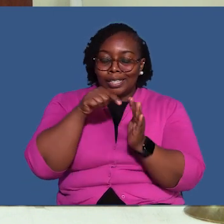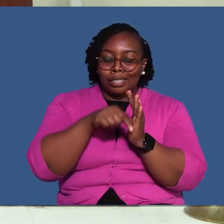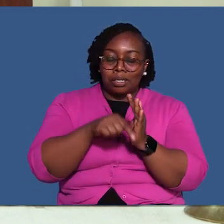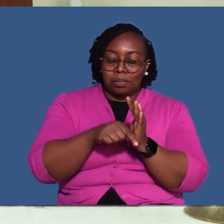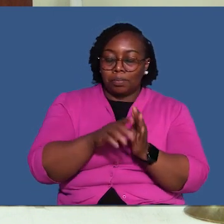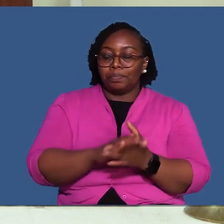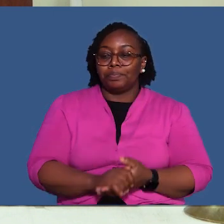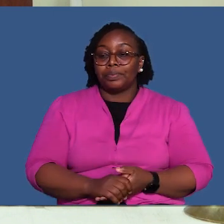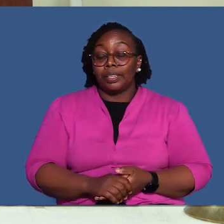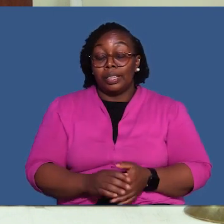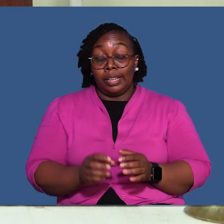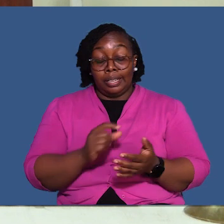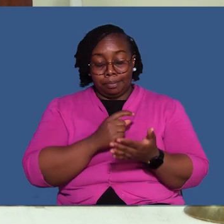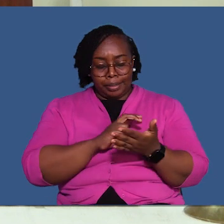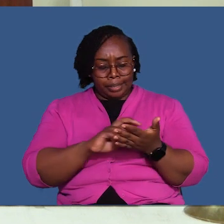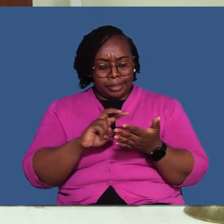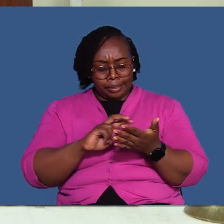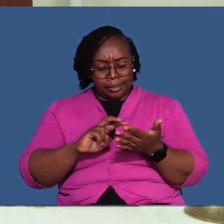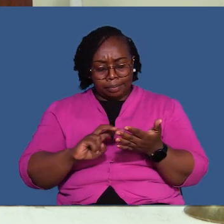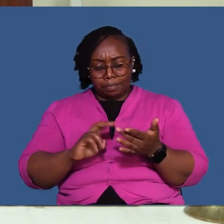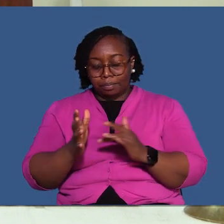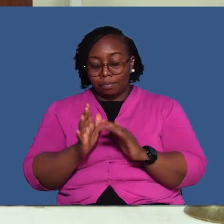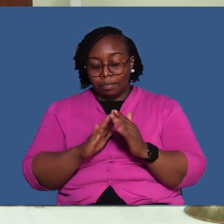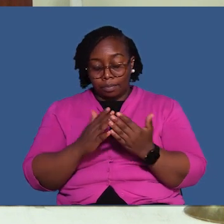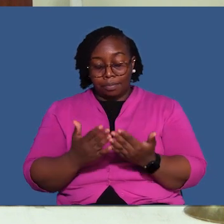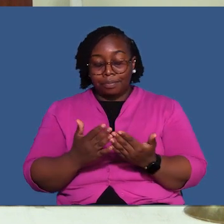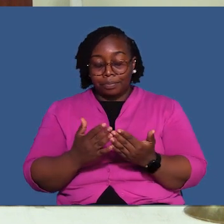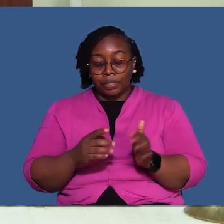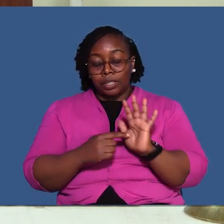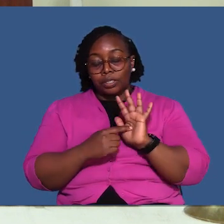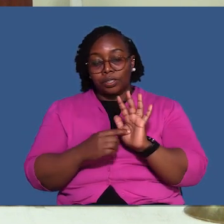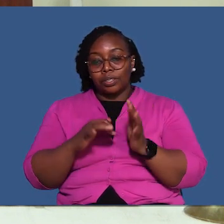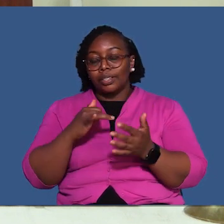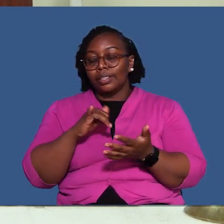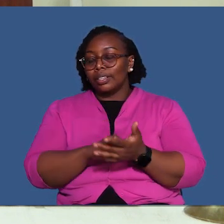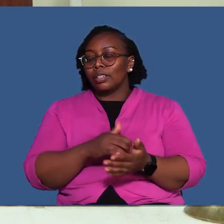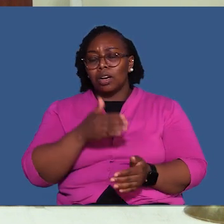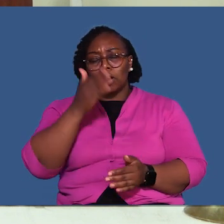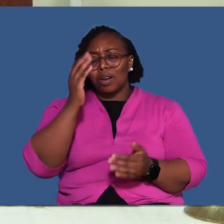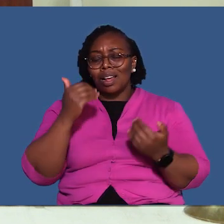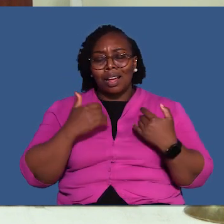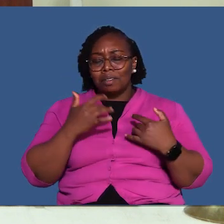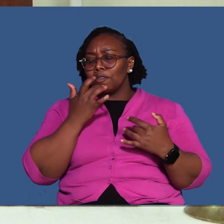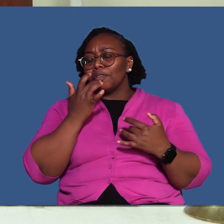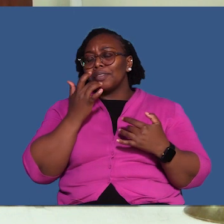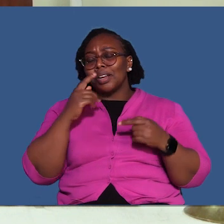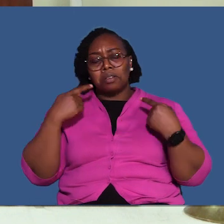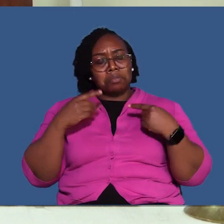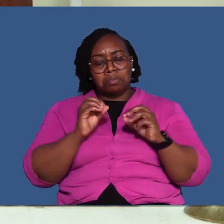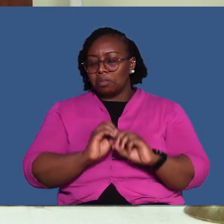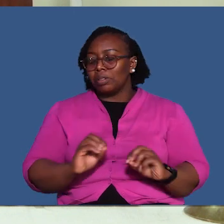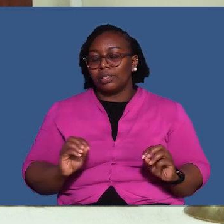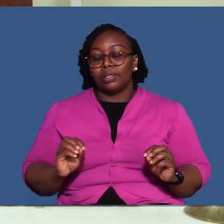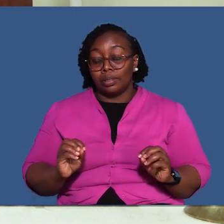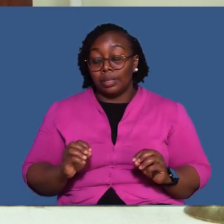us that indeed God shows no favoritism. The power, the presence